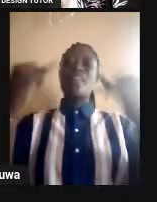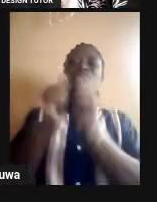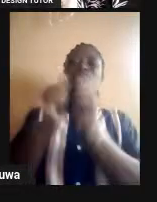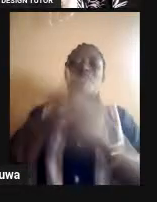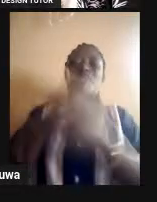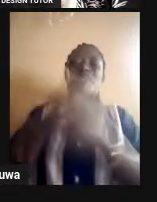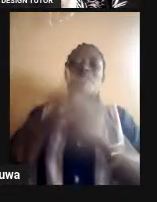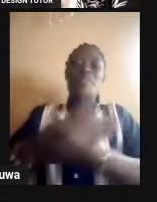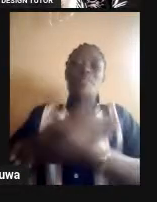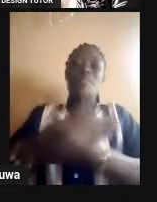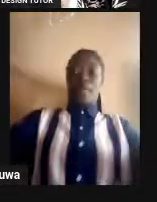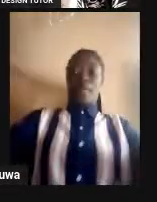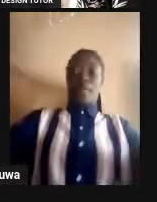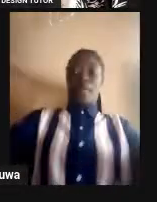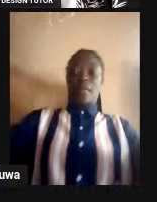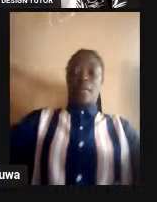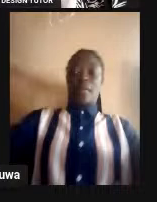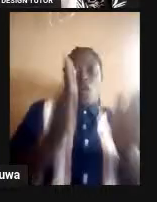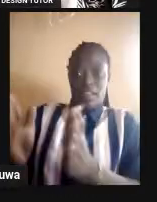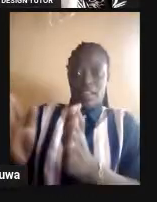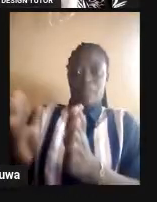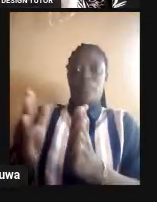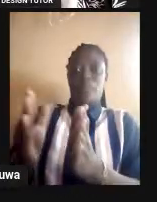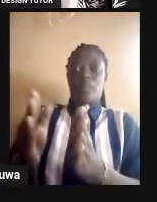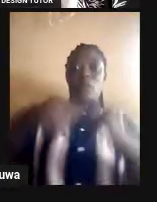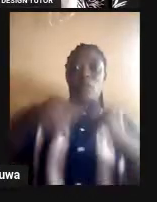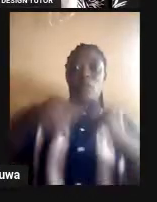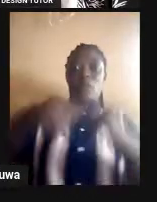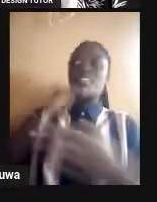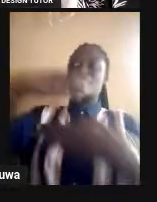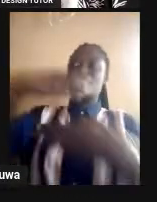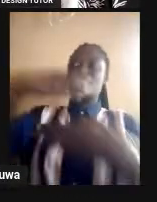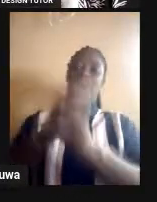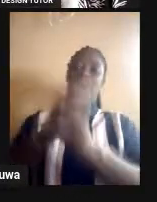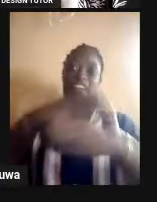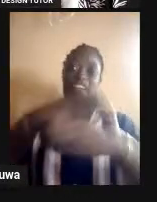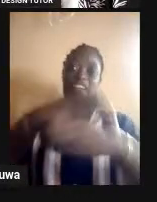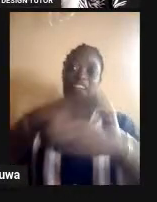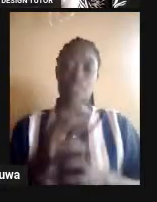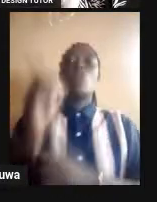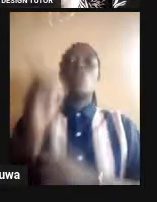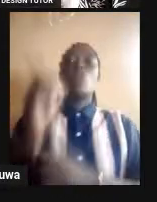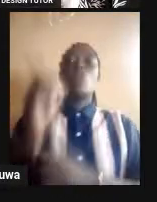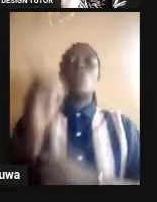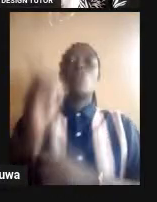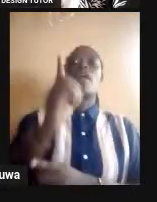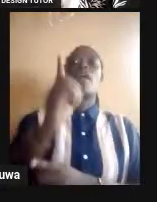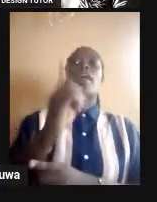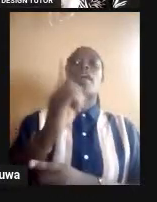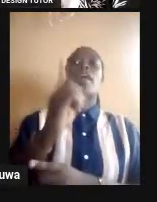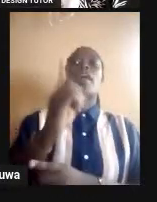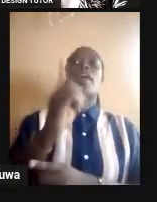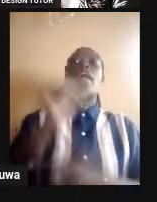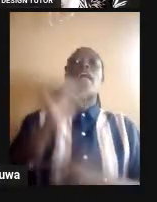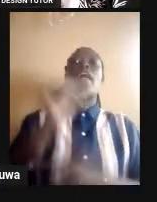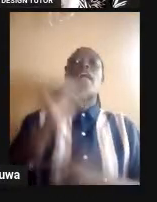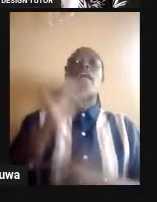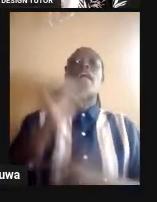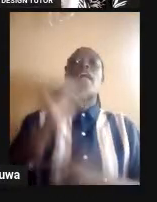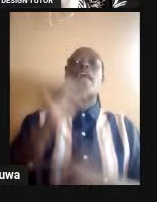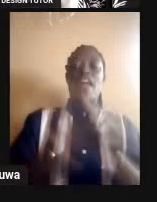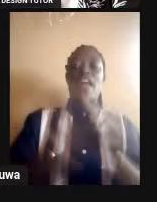a cool traffic scene, right, where everything fits together. Even though the cars are different sizes, design is